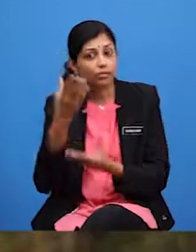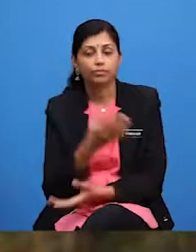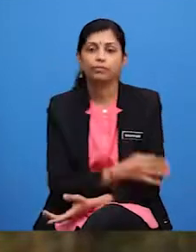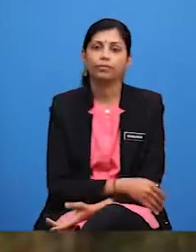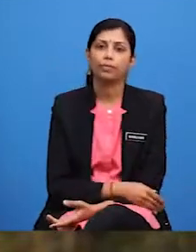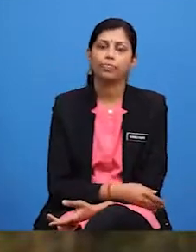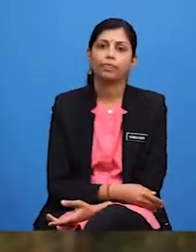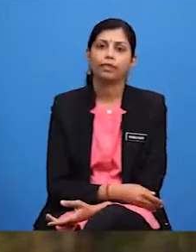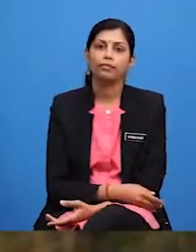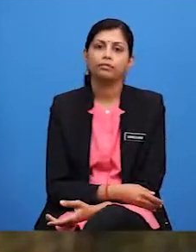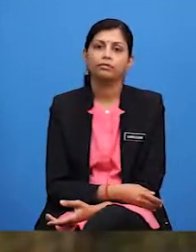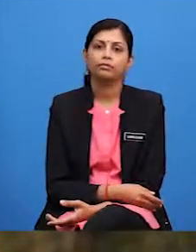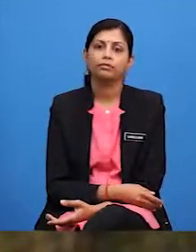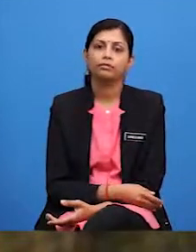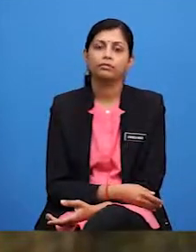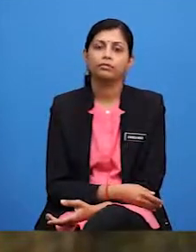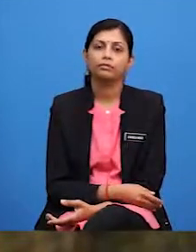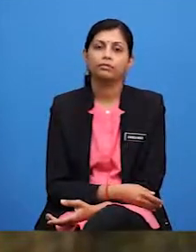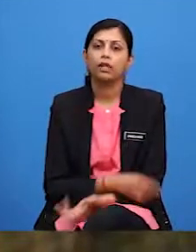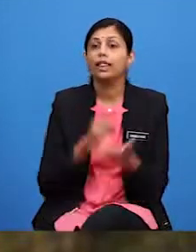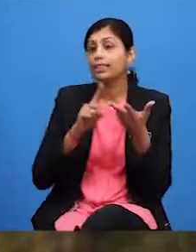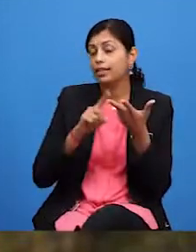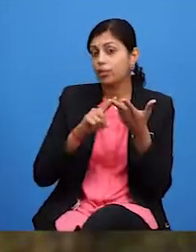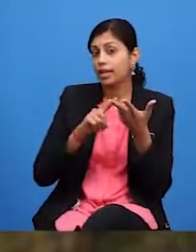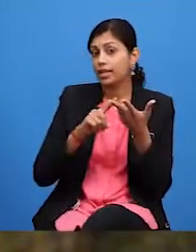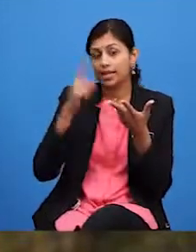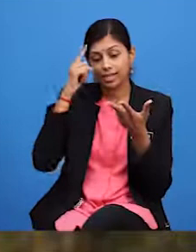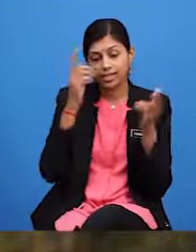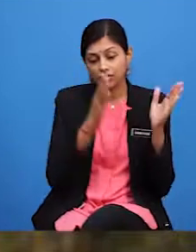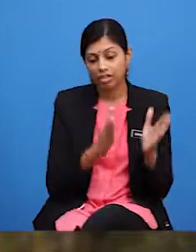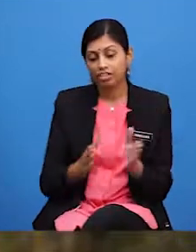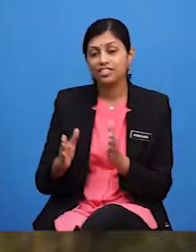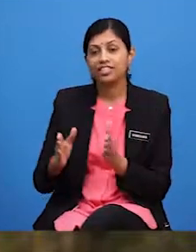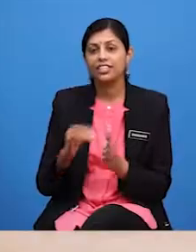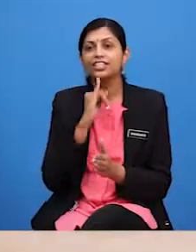The next reading strategy is called visualize.